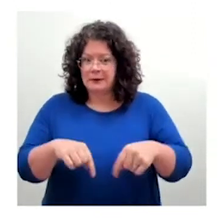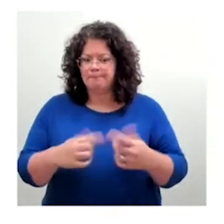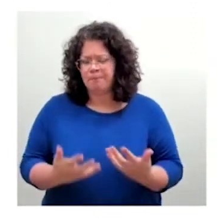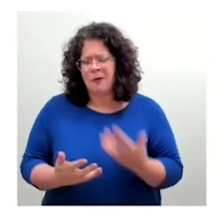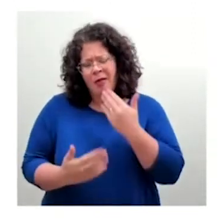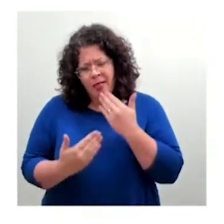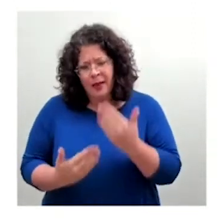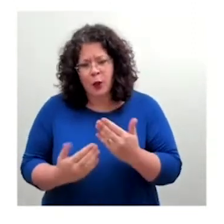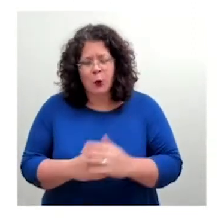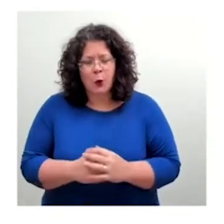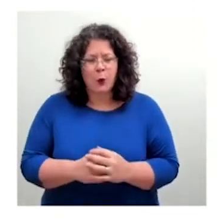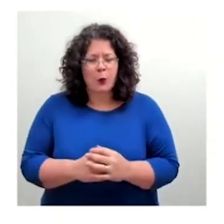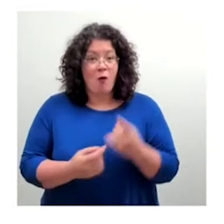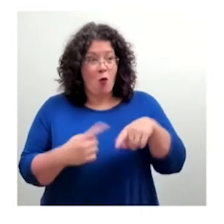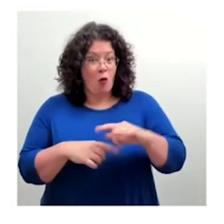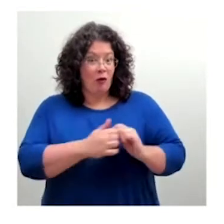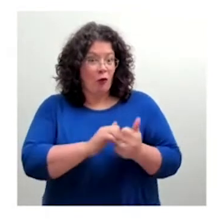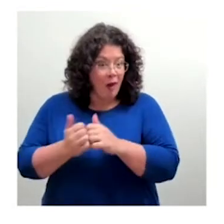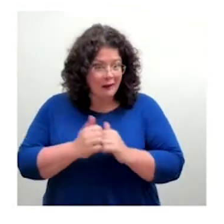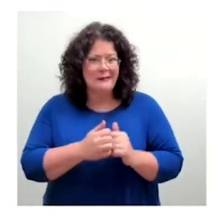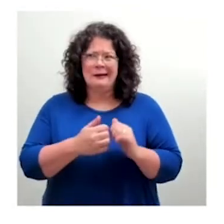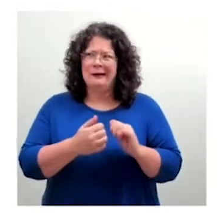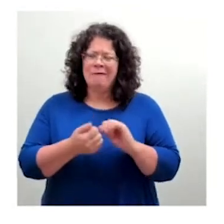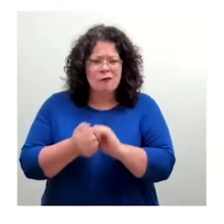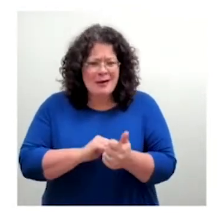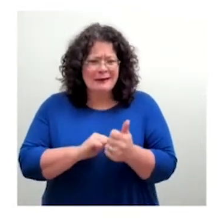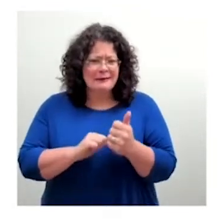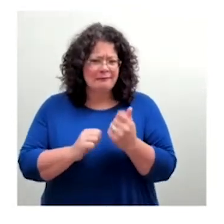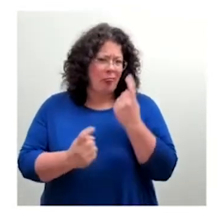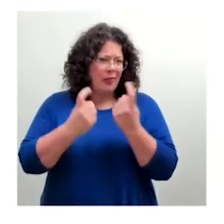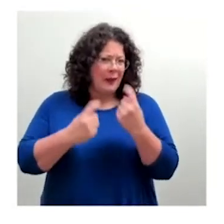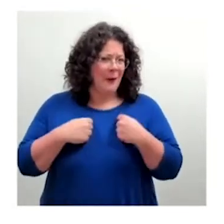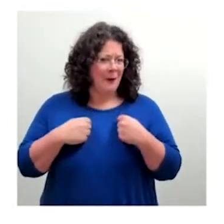shirt and vest, and wearing glasses and graying hair. And